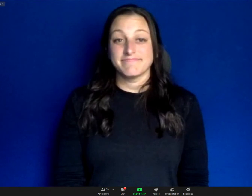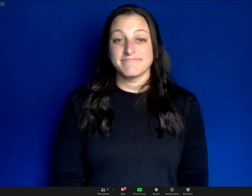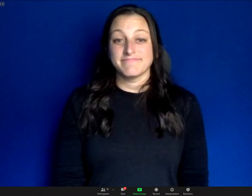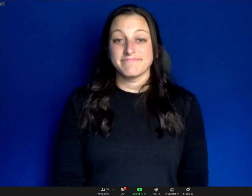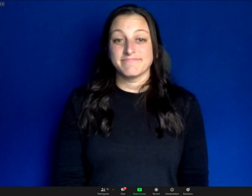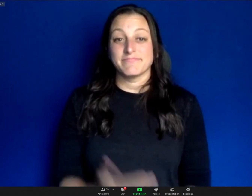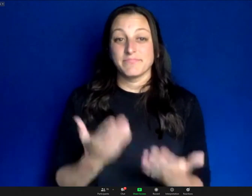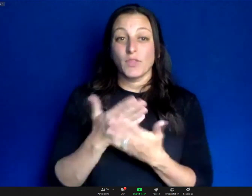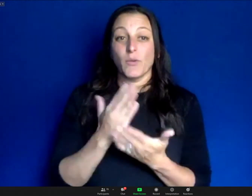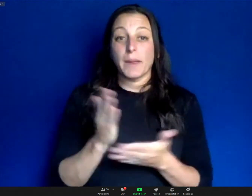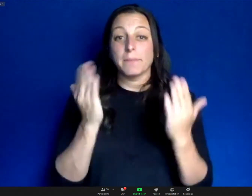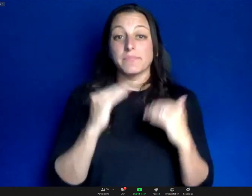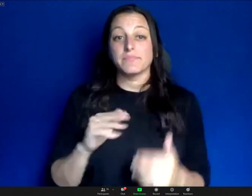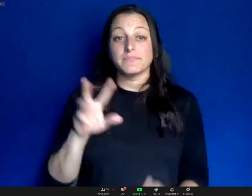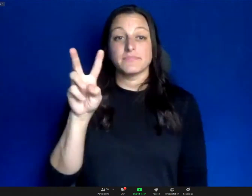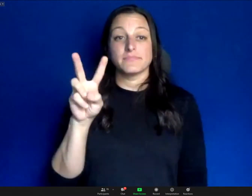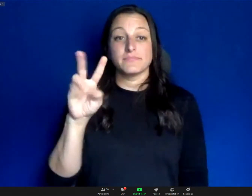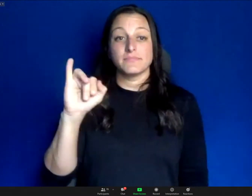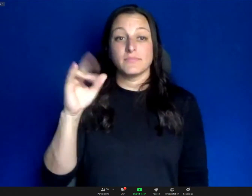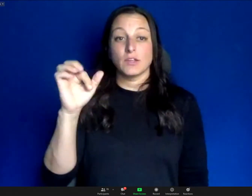All right, and then Victoria.